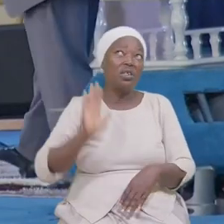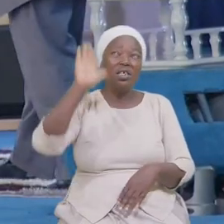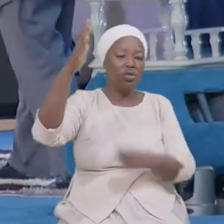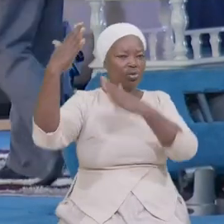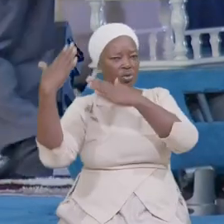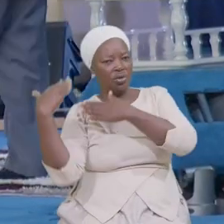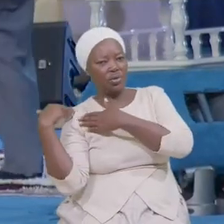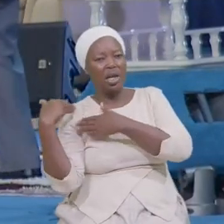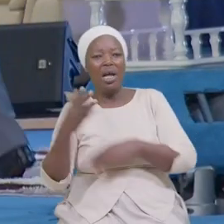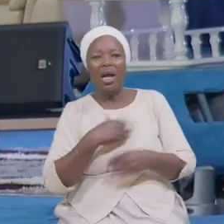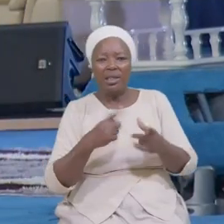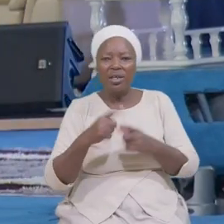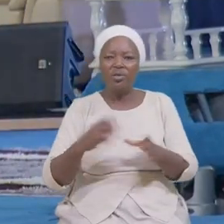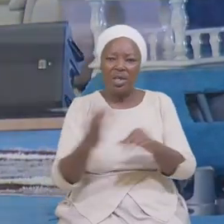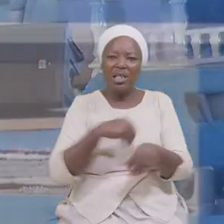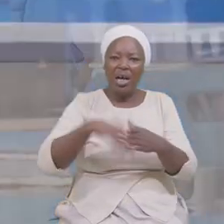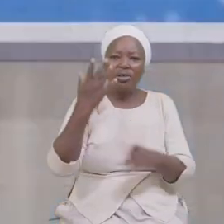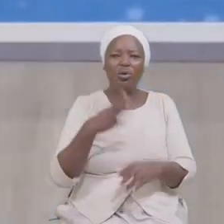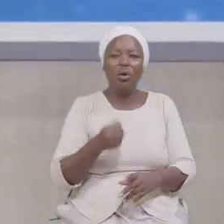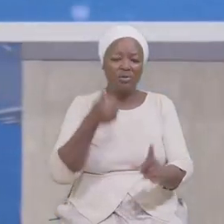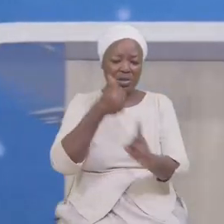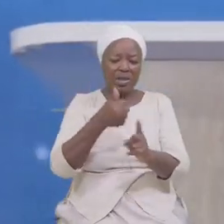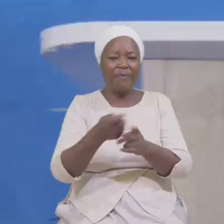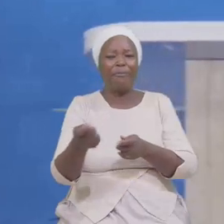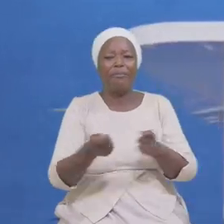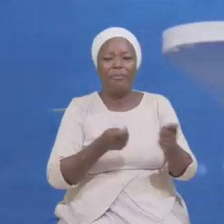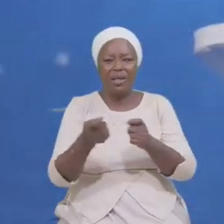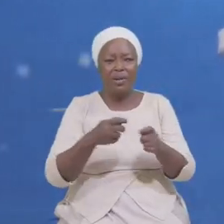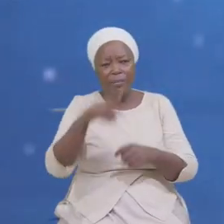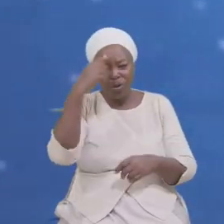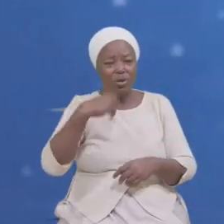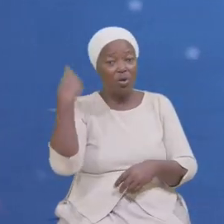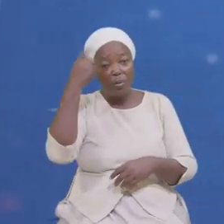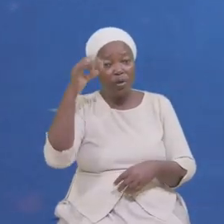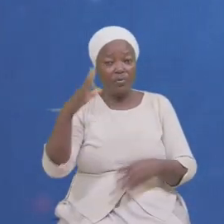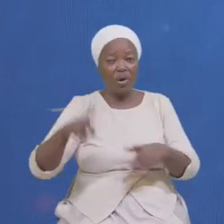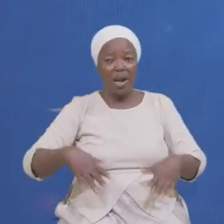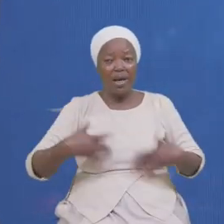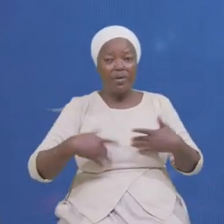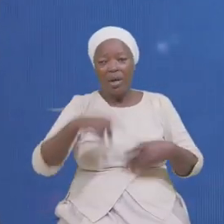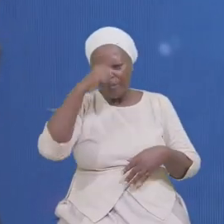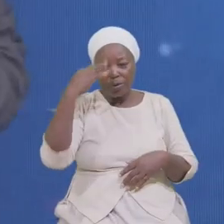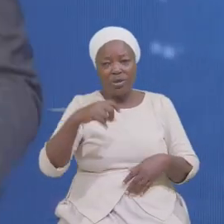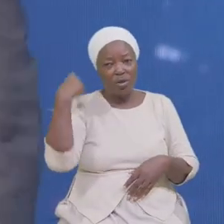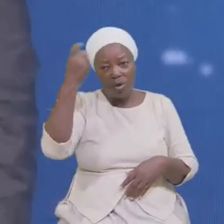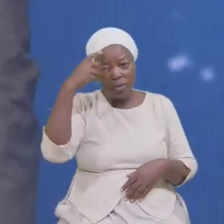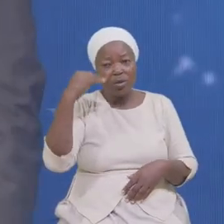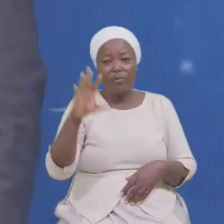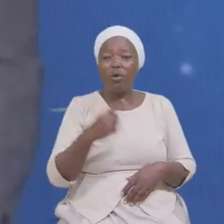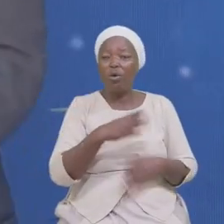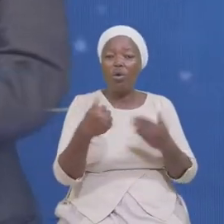know, you get out of self-management, because now the government of your life, the government of your pilgrimage, and